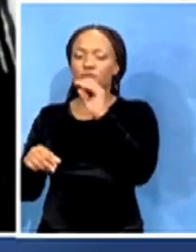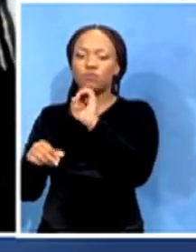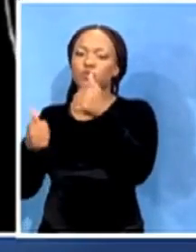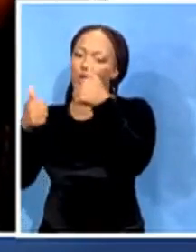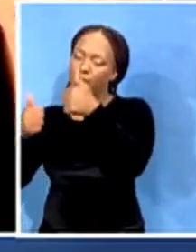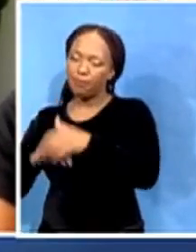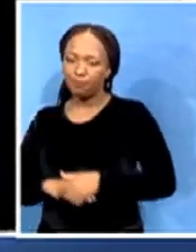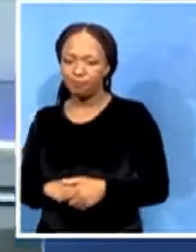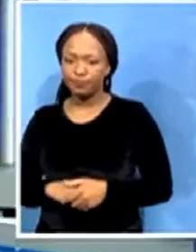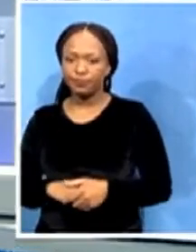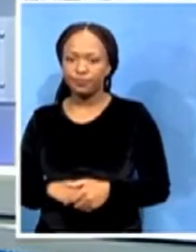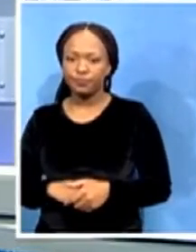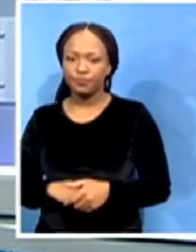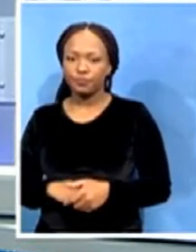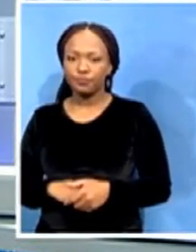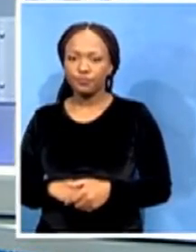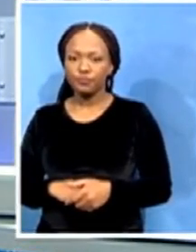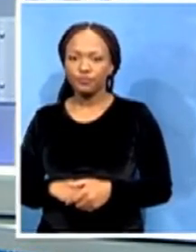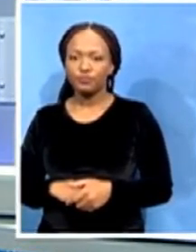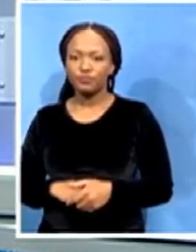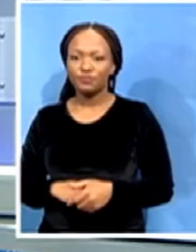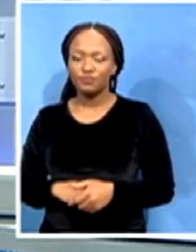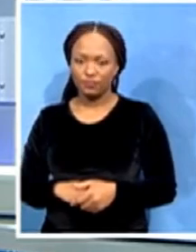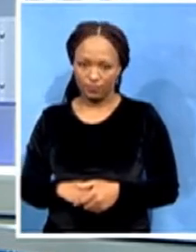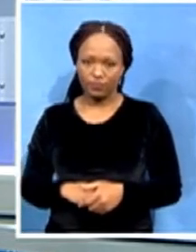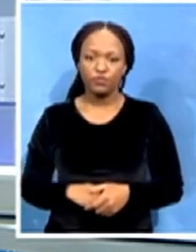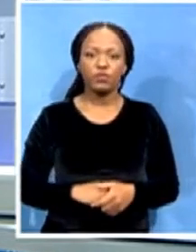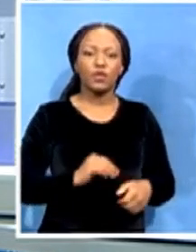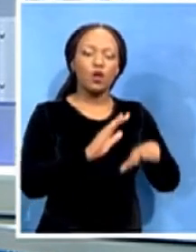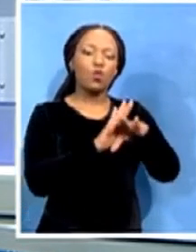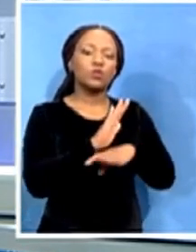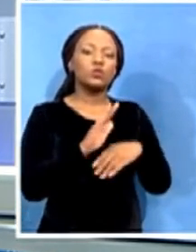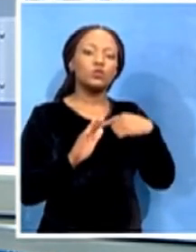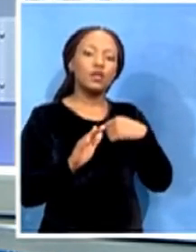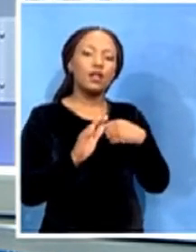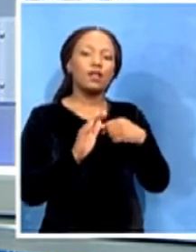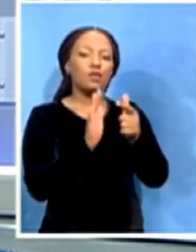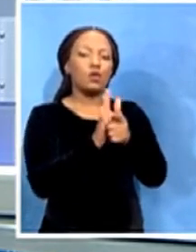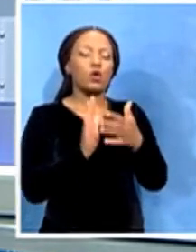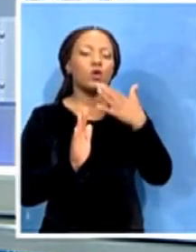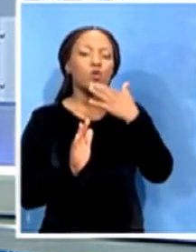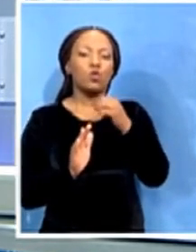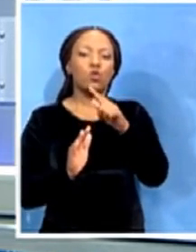All right, that was a Constitutional Lawyer Lwando Xaso there, giving us her take with regards to the importance of the